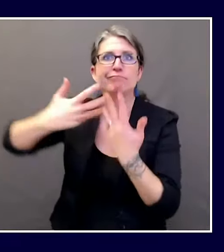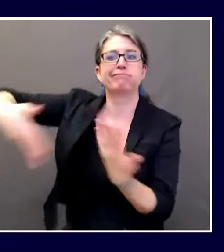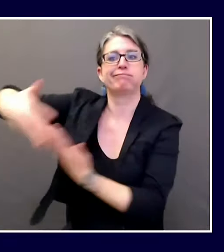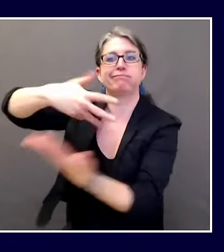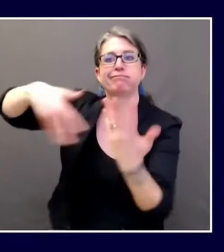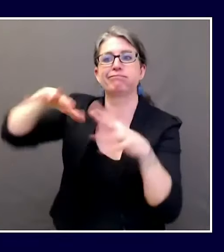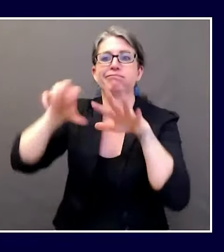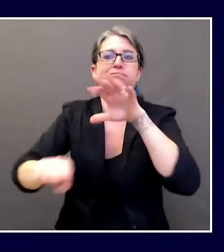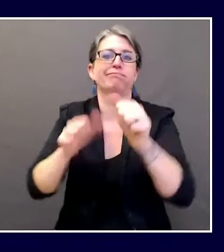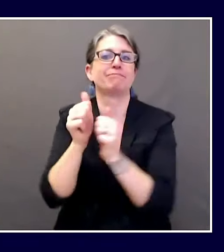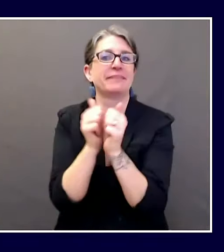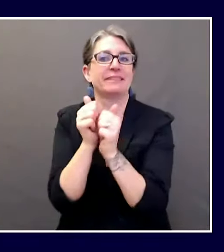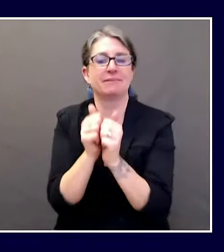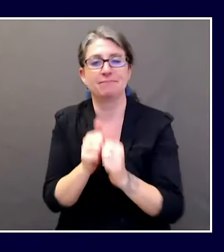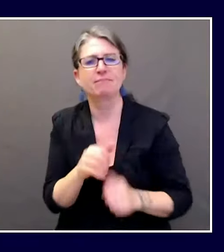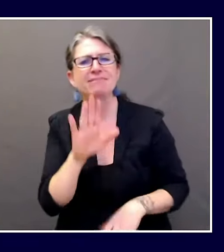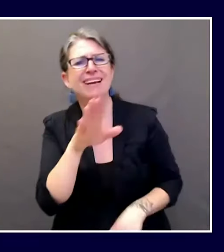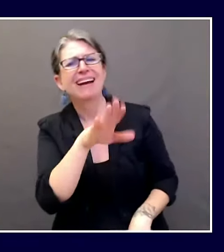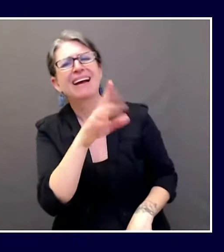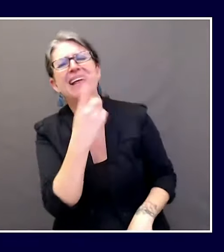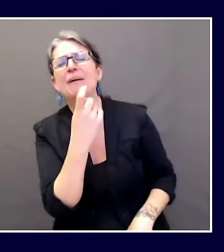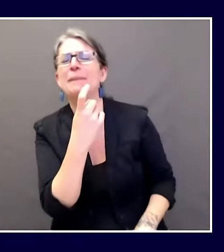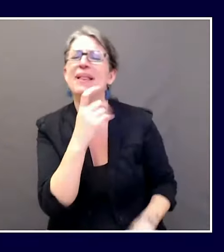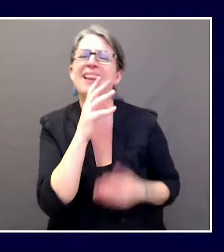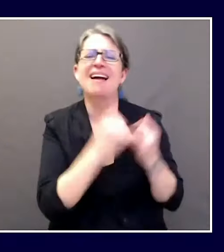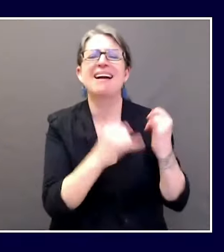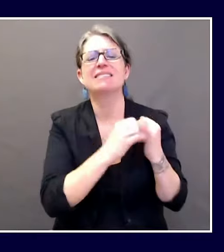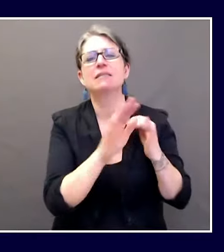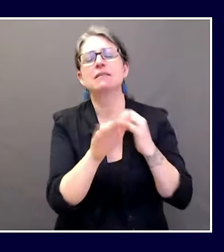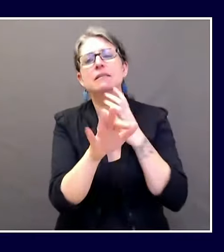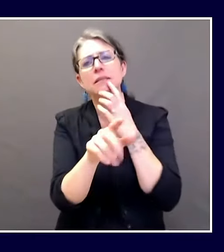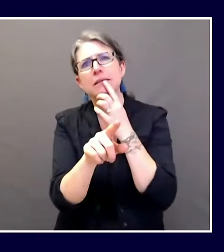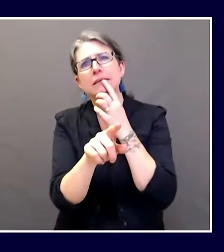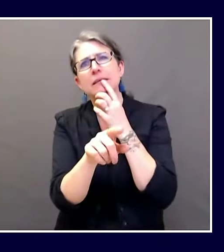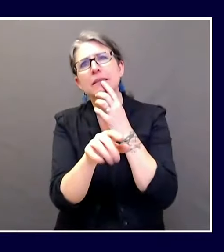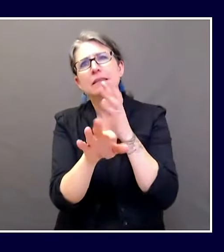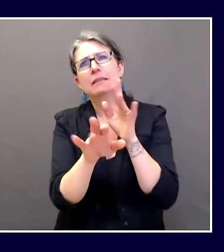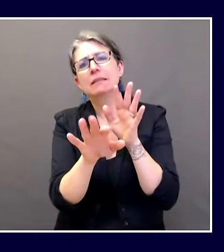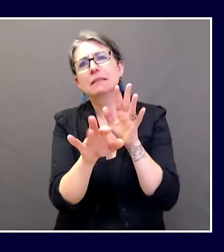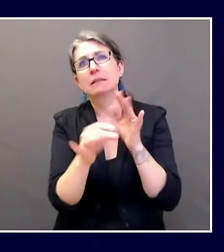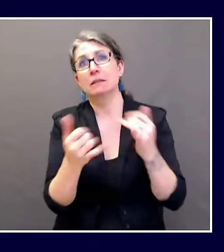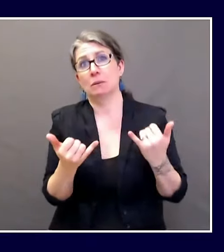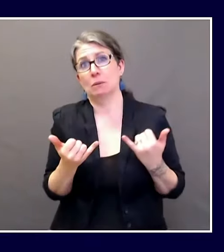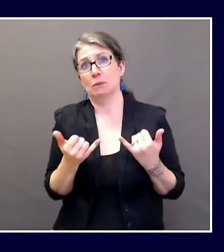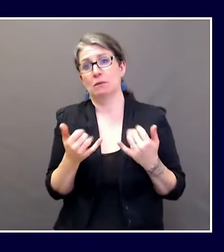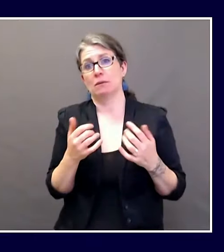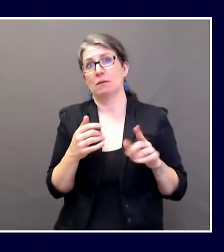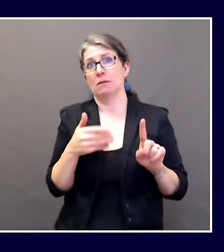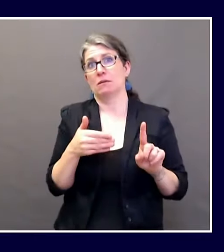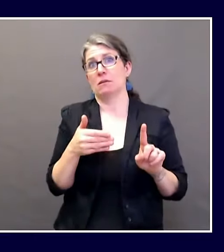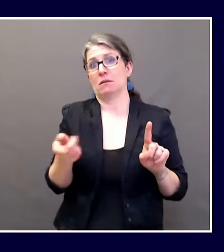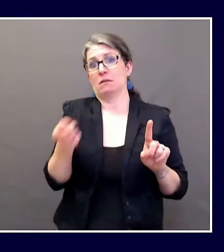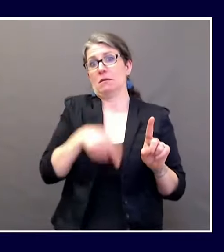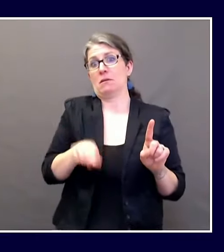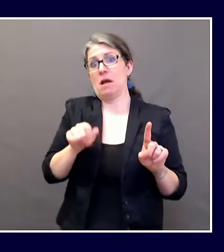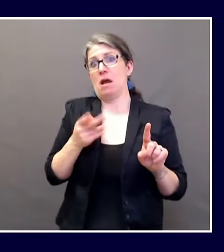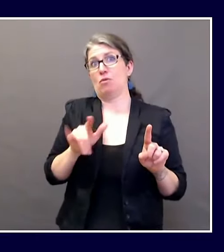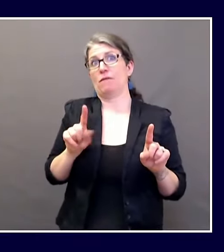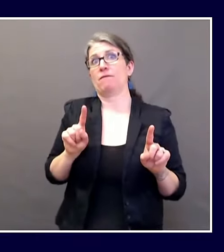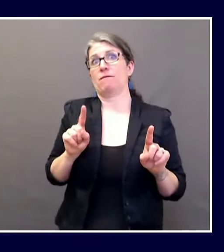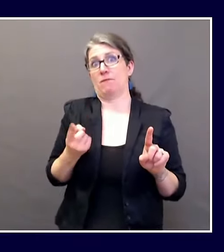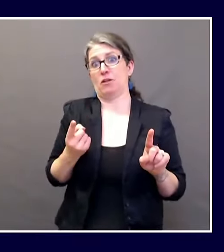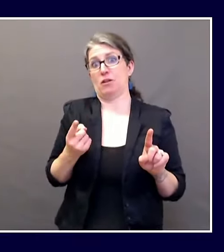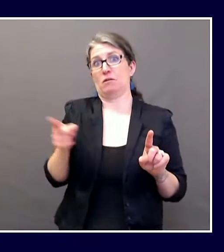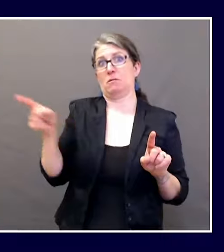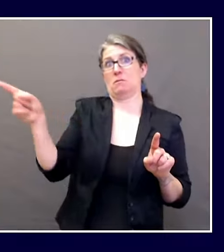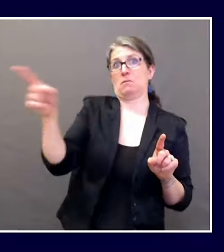but how much do you think that will help Maine's vaccine rollout accelerate once all of these sites are then open to the general public